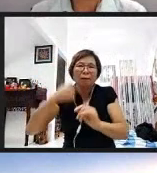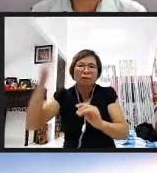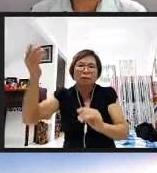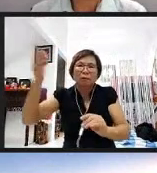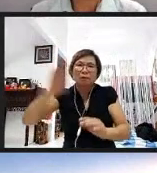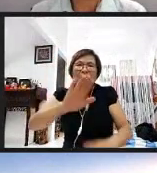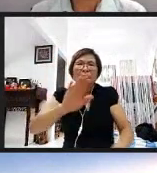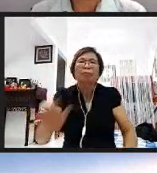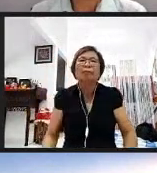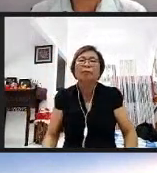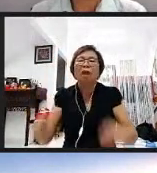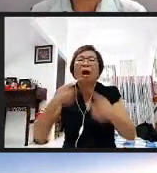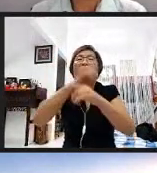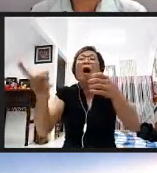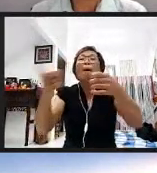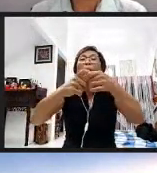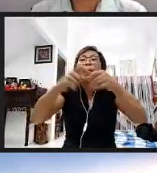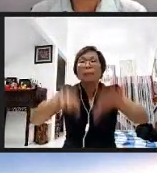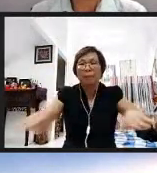later.